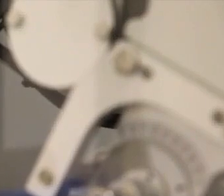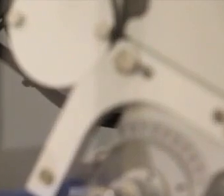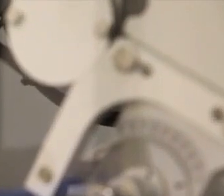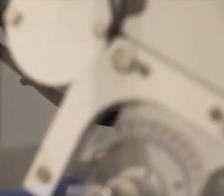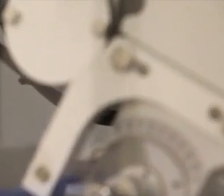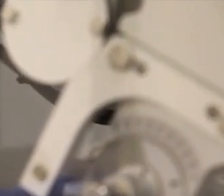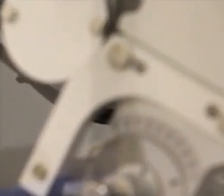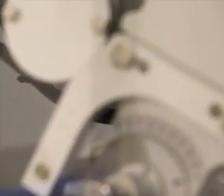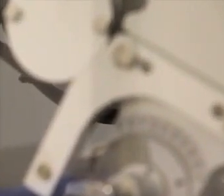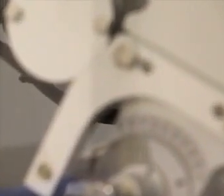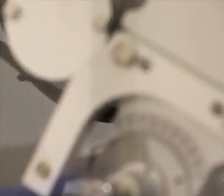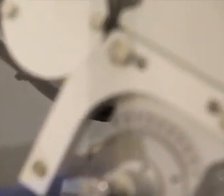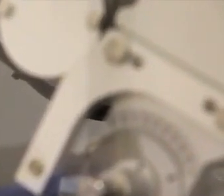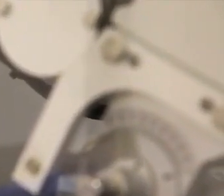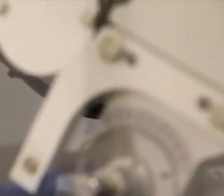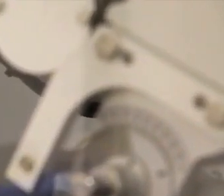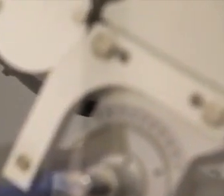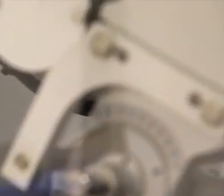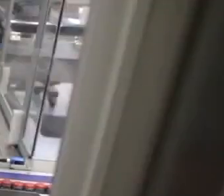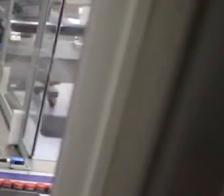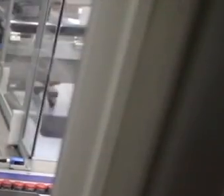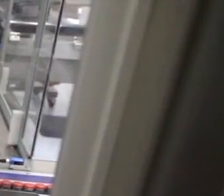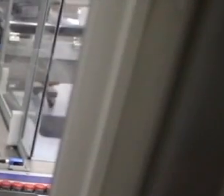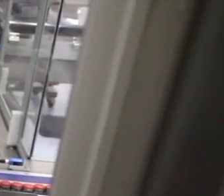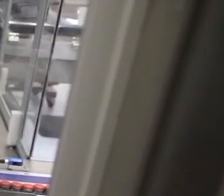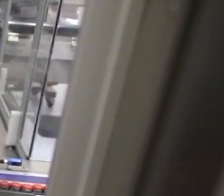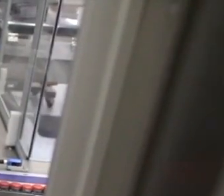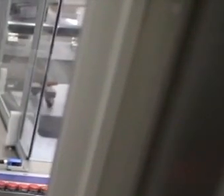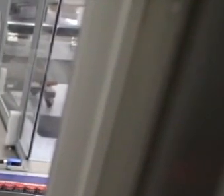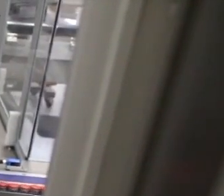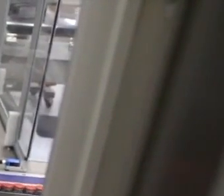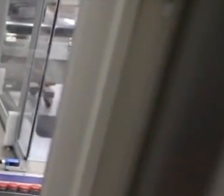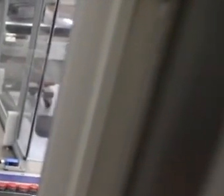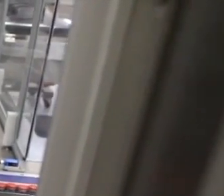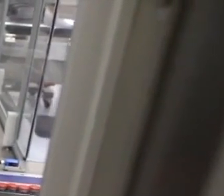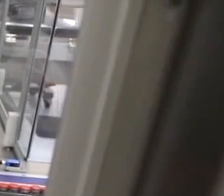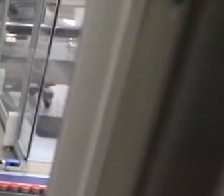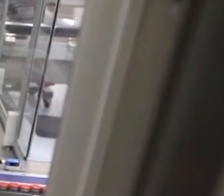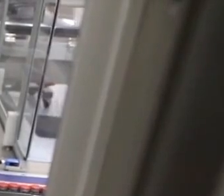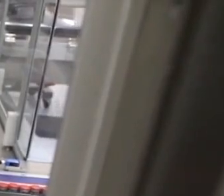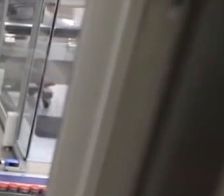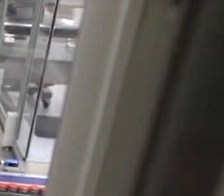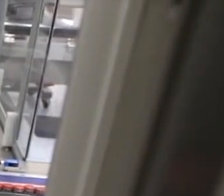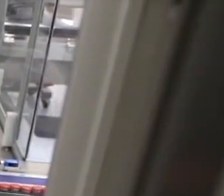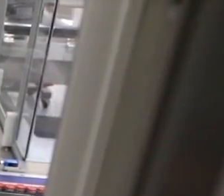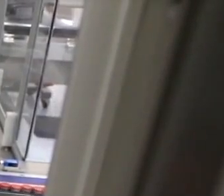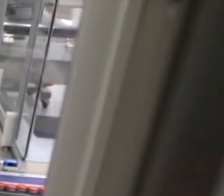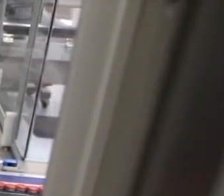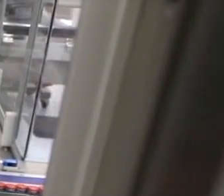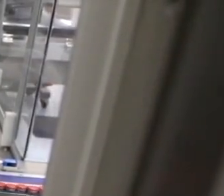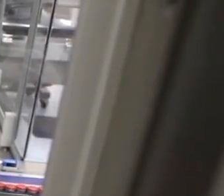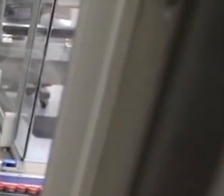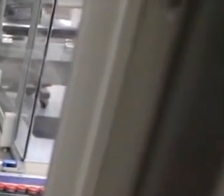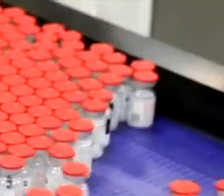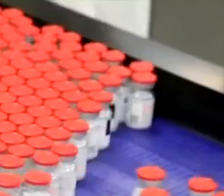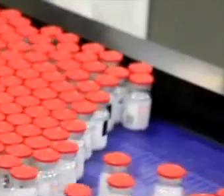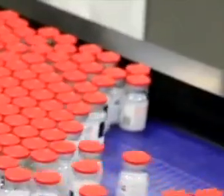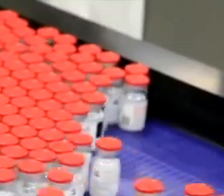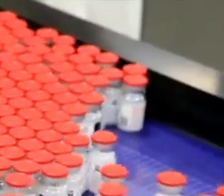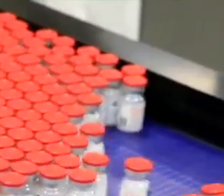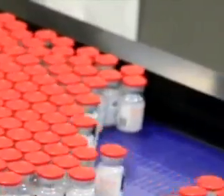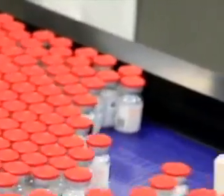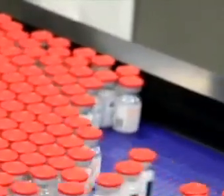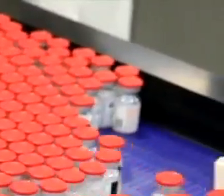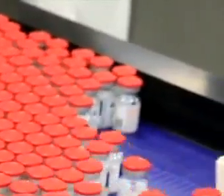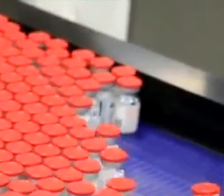doses. It all comes down to supply. The state should receive around 169,000 next week, but they're asking the feds for